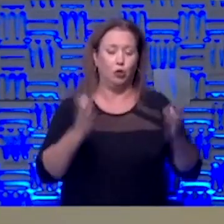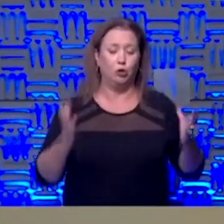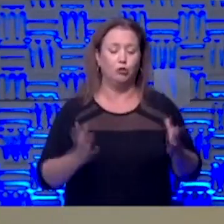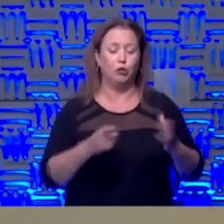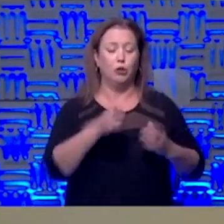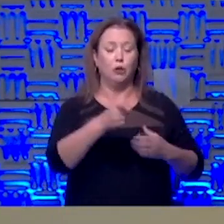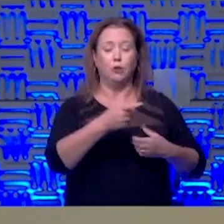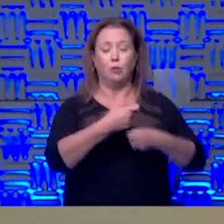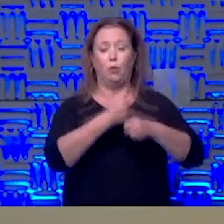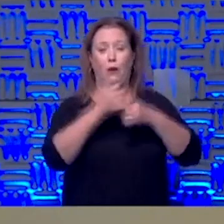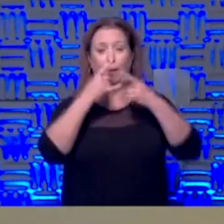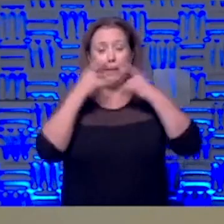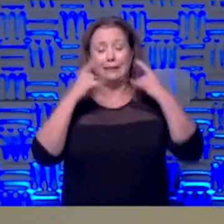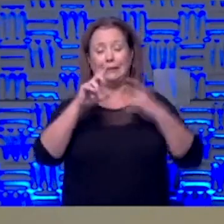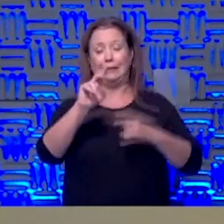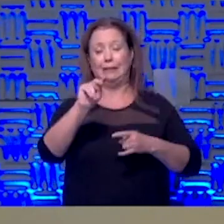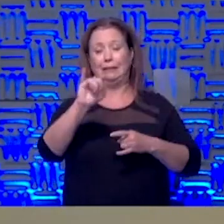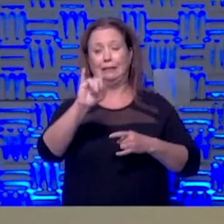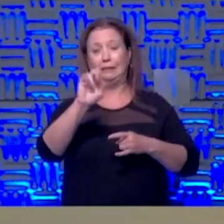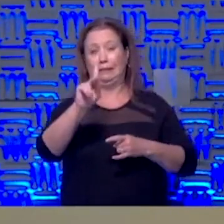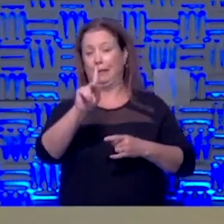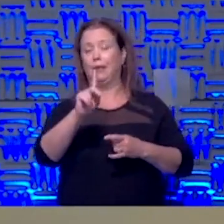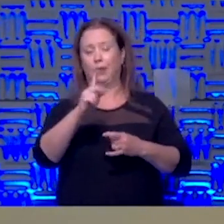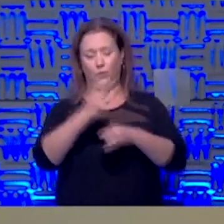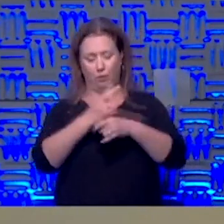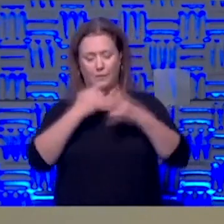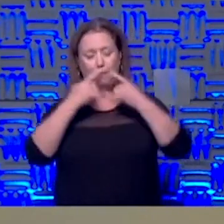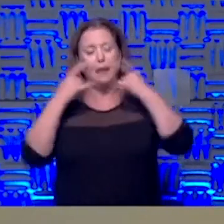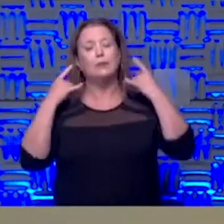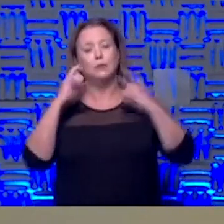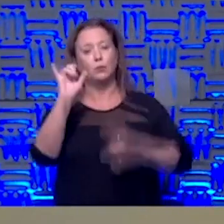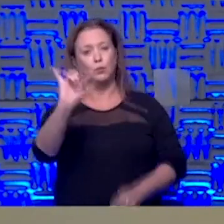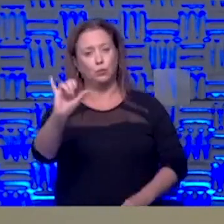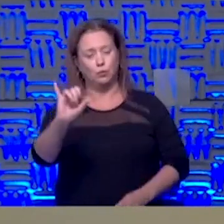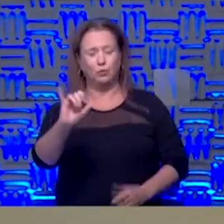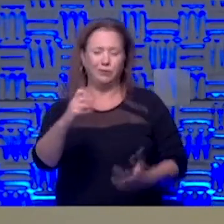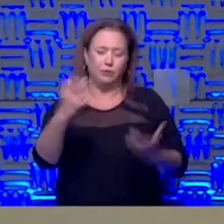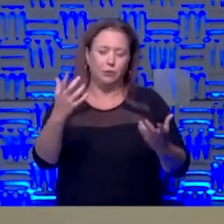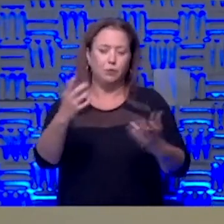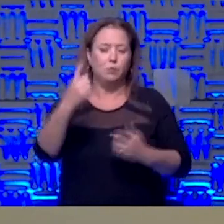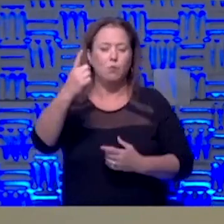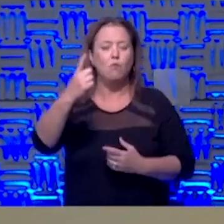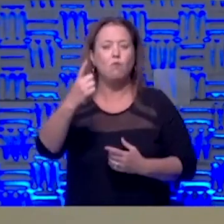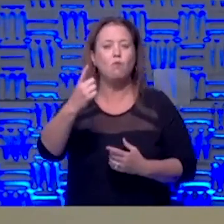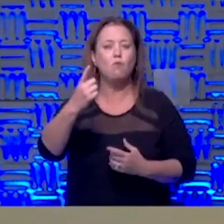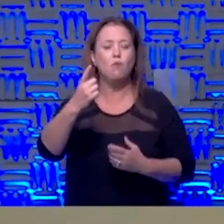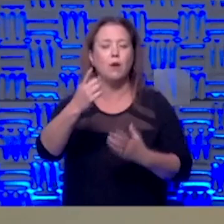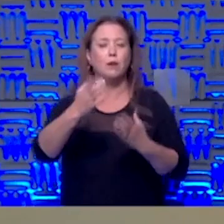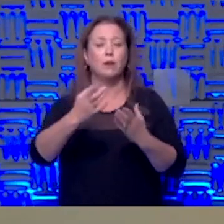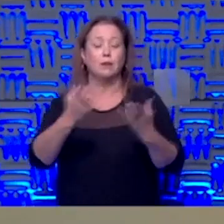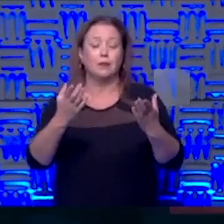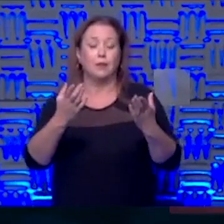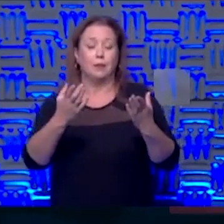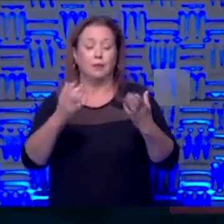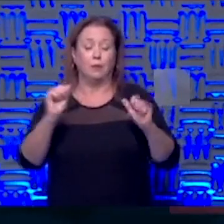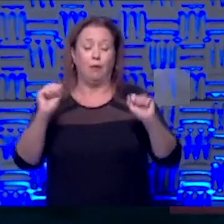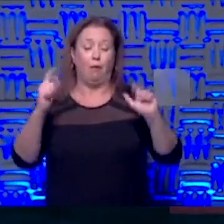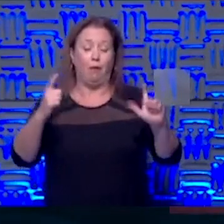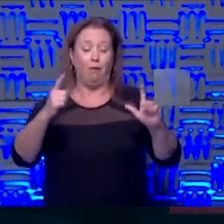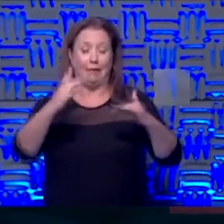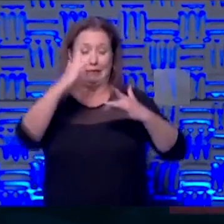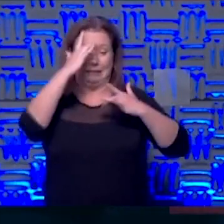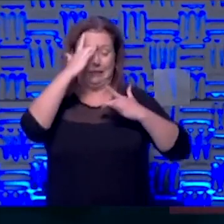and his staff there, they have their masks on. So it's kind of one of those things where as one goes, we all go.